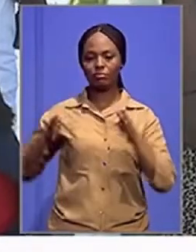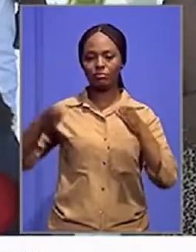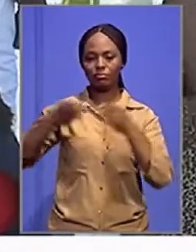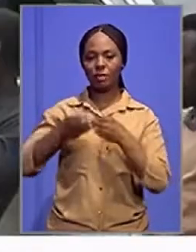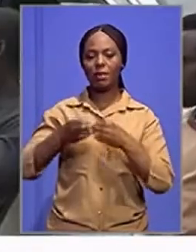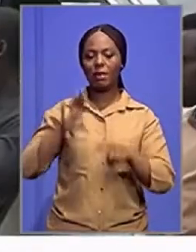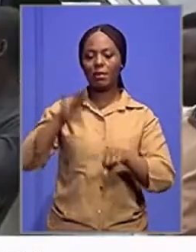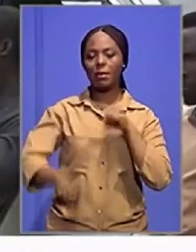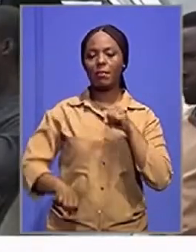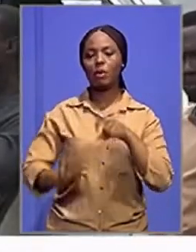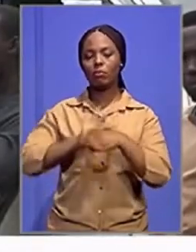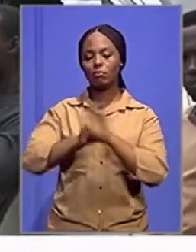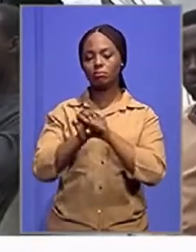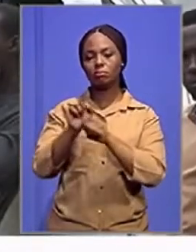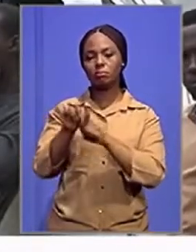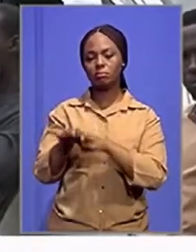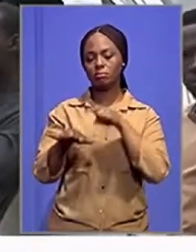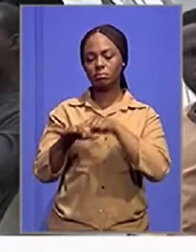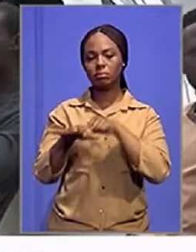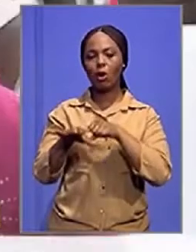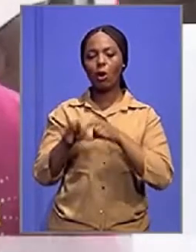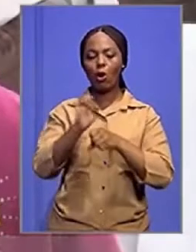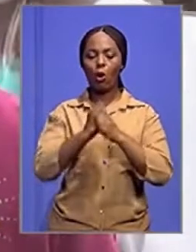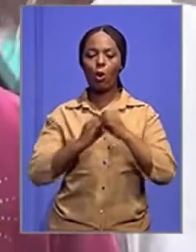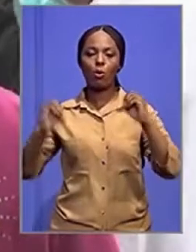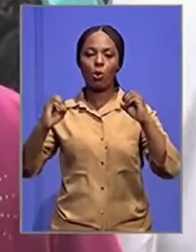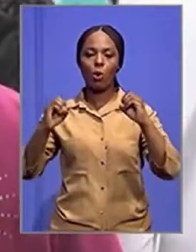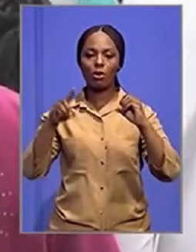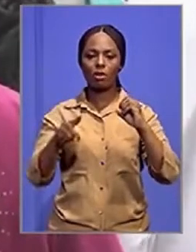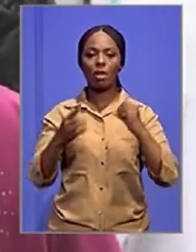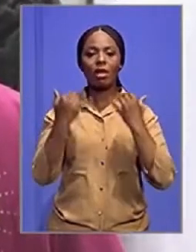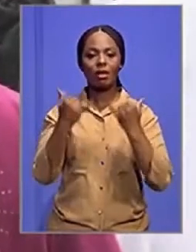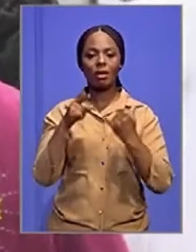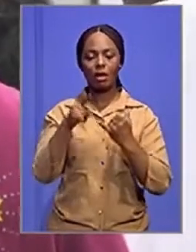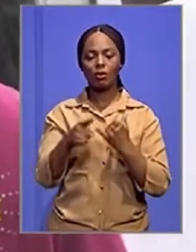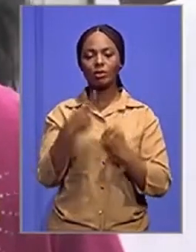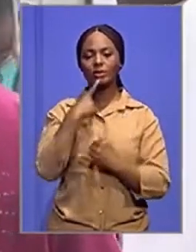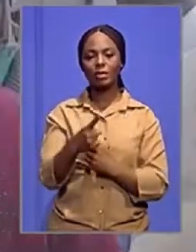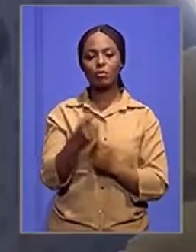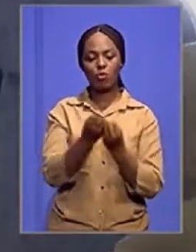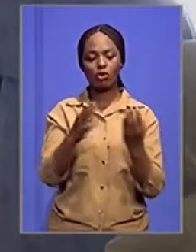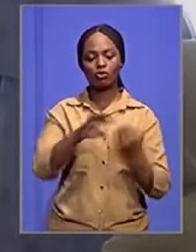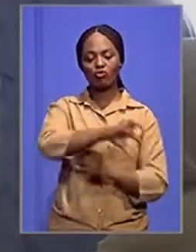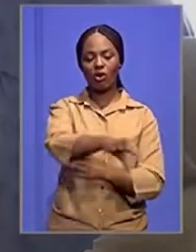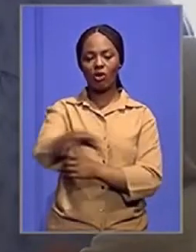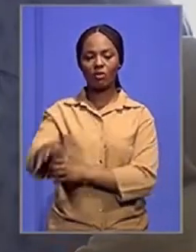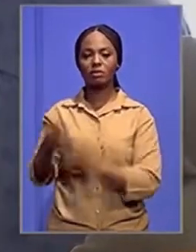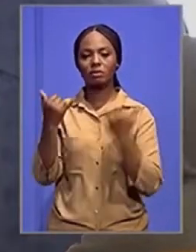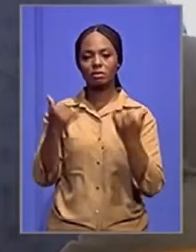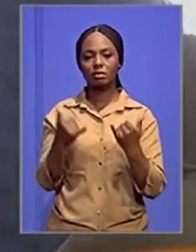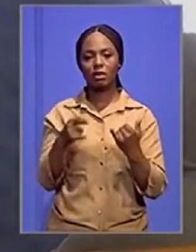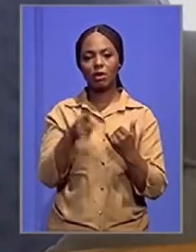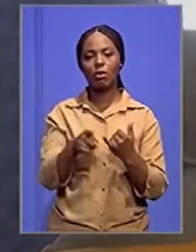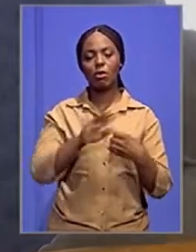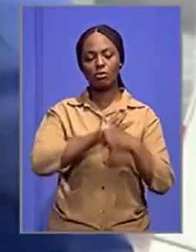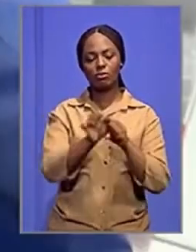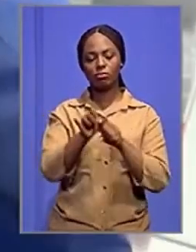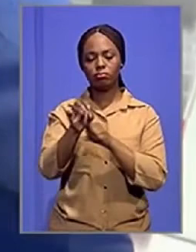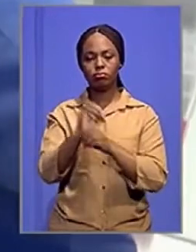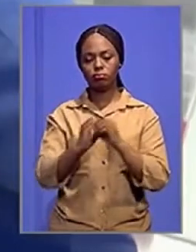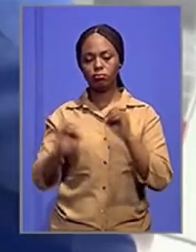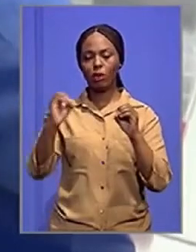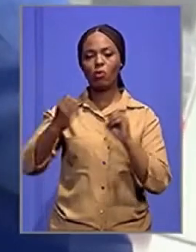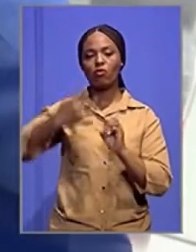OMONWA COVID-19 OMKRON , LE FA APALA POLO LARIBUNSI BADI PROFENSI BOSE TZ BUP FITELETE SE T donnHU AFRICANA LI KUBO LA